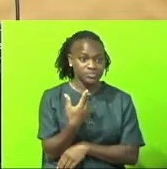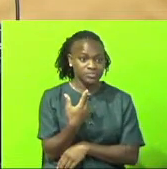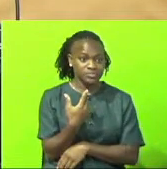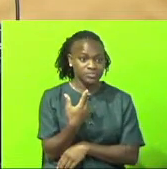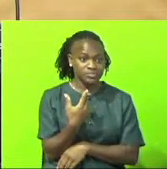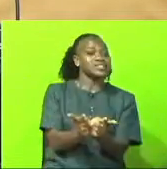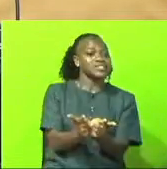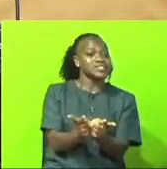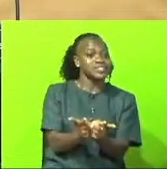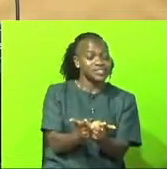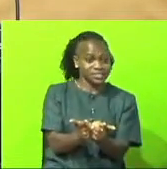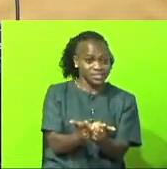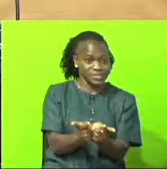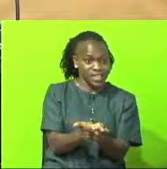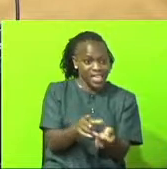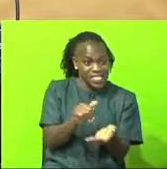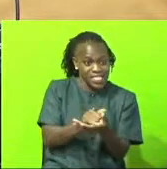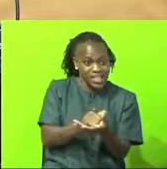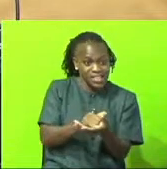of confusion.